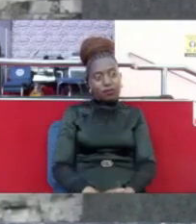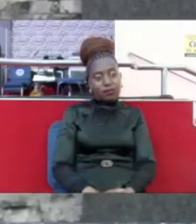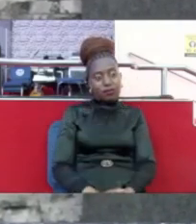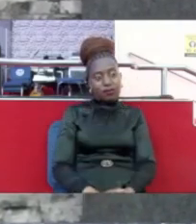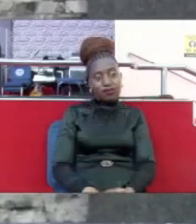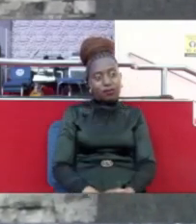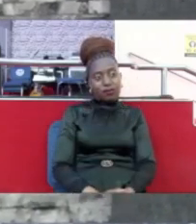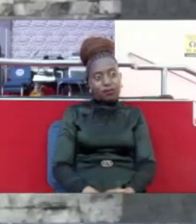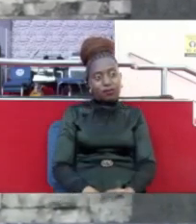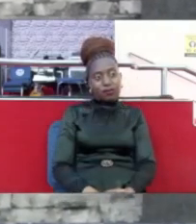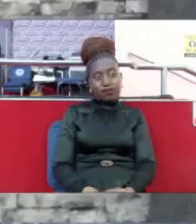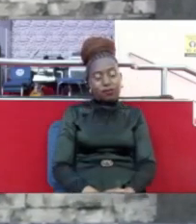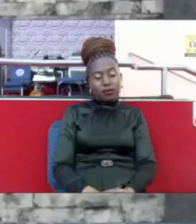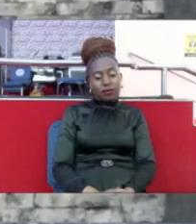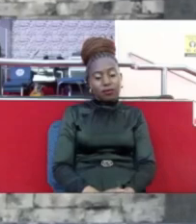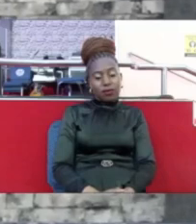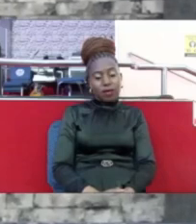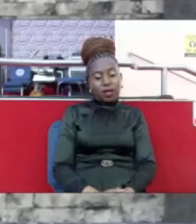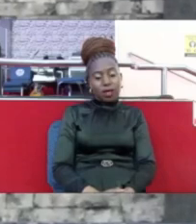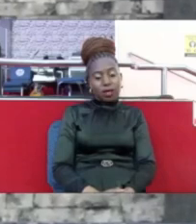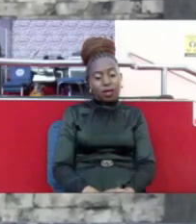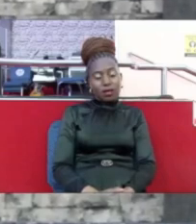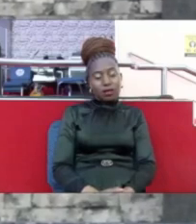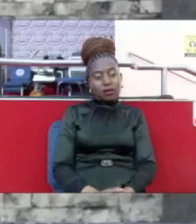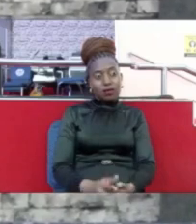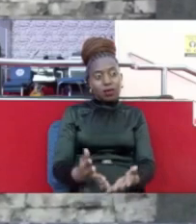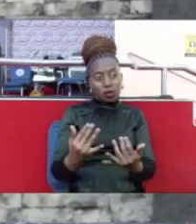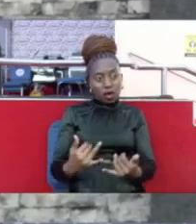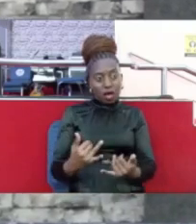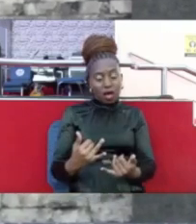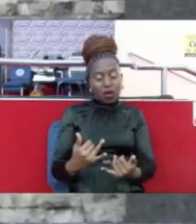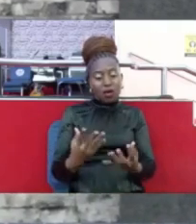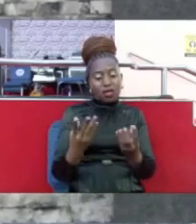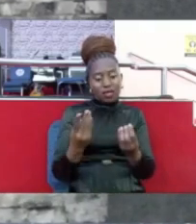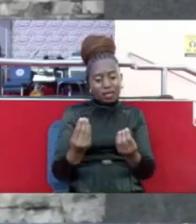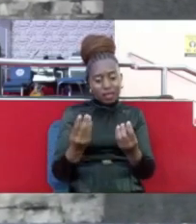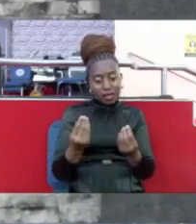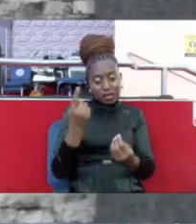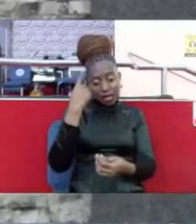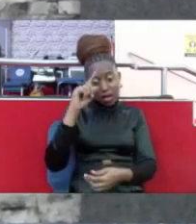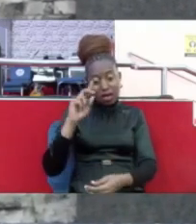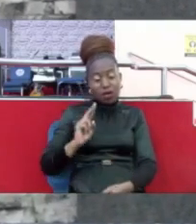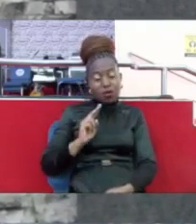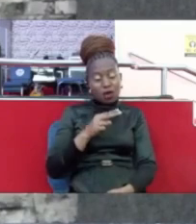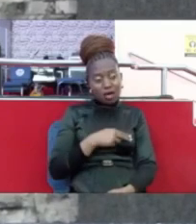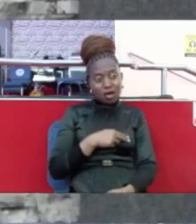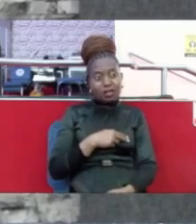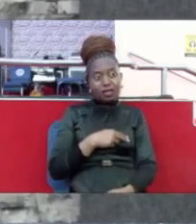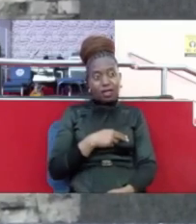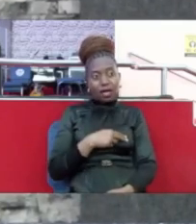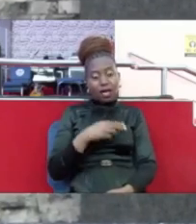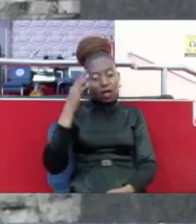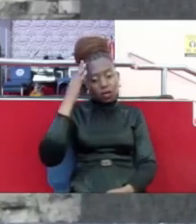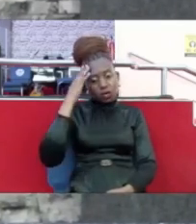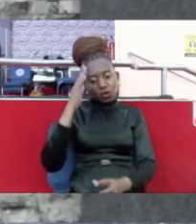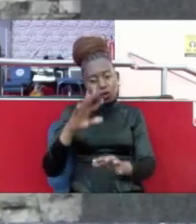In fact, it was easier for us to find out how many of their cows had died because of the livestock ministry. Kwa kweli ilikuwa ni rahisi